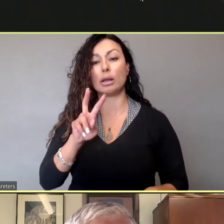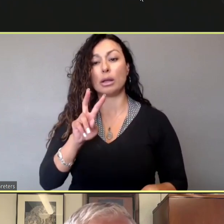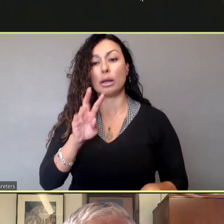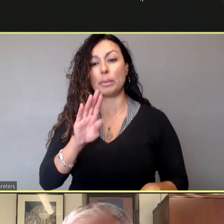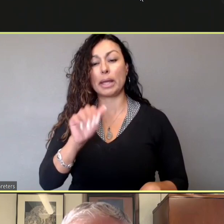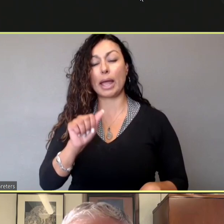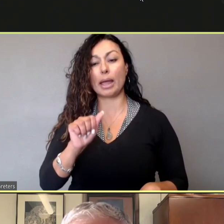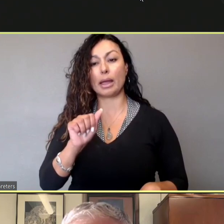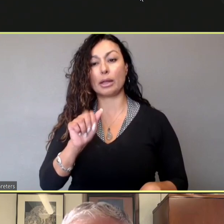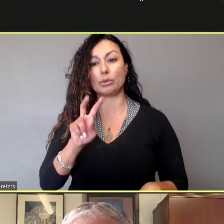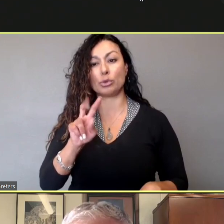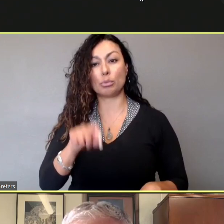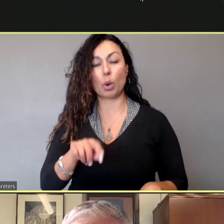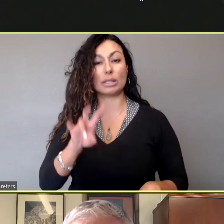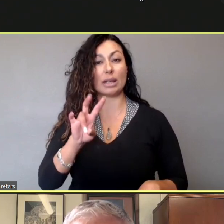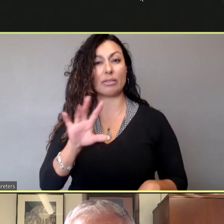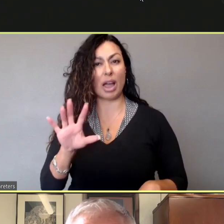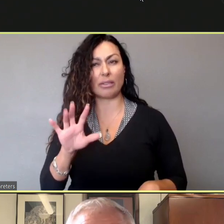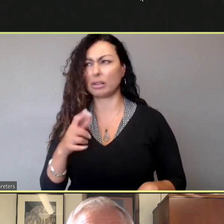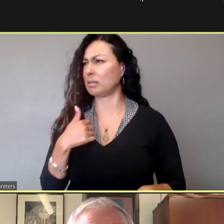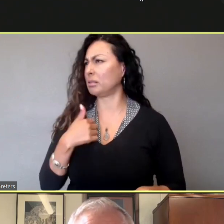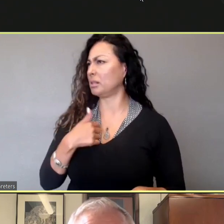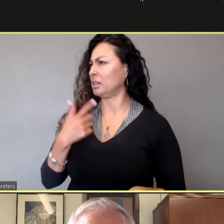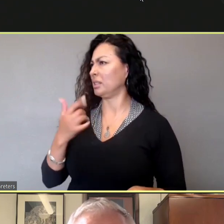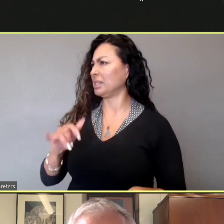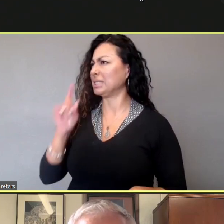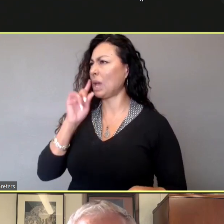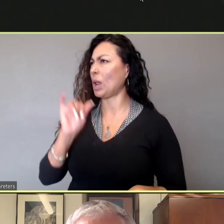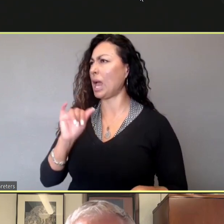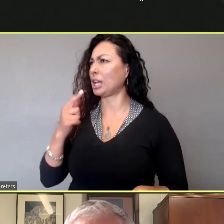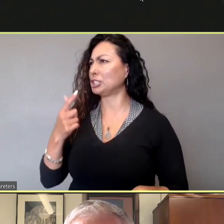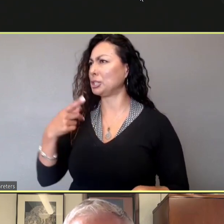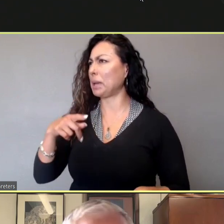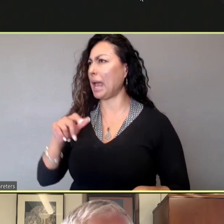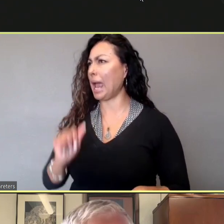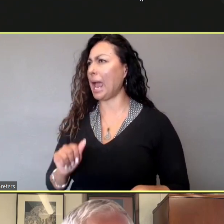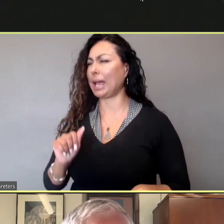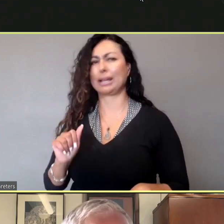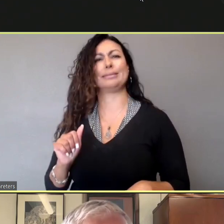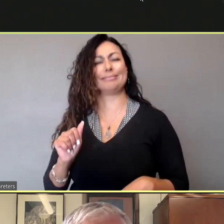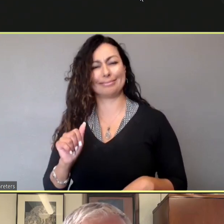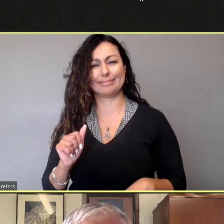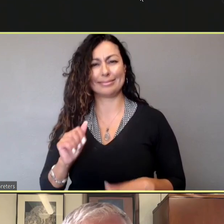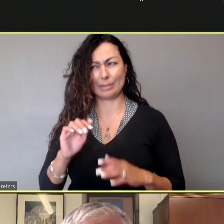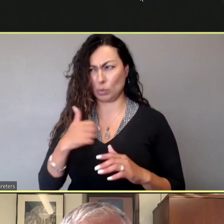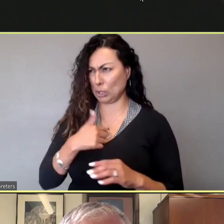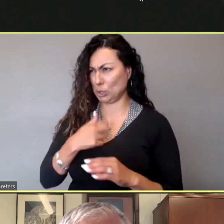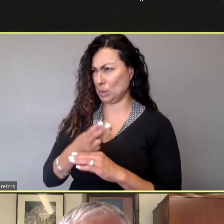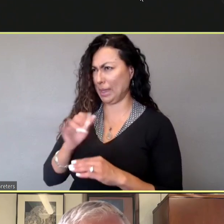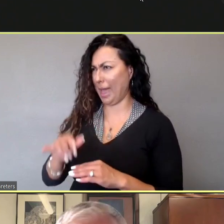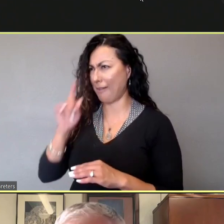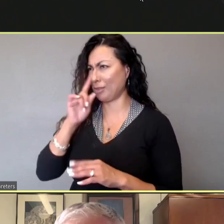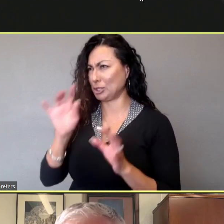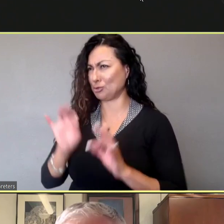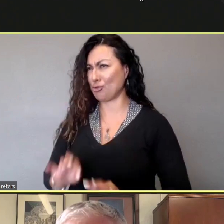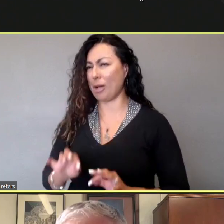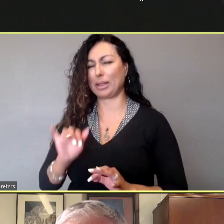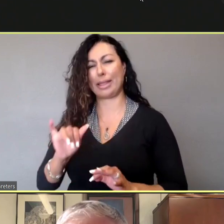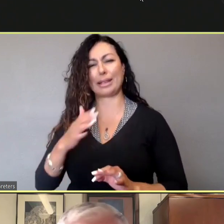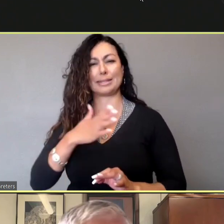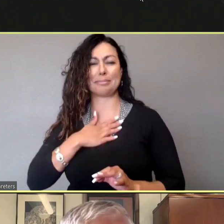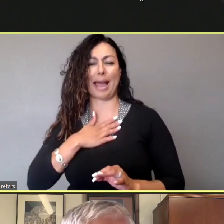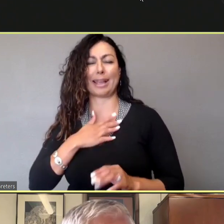BA2.75, and I was wondering if we were moving to grade point averages to describe the variants, but that was just a little joke for my